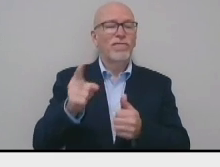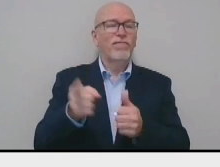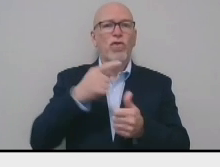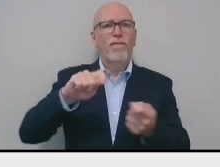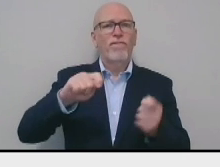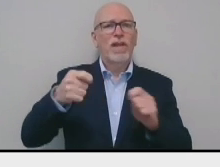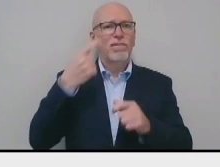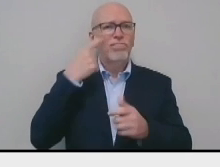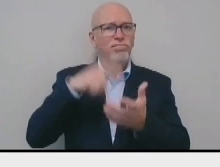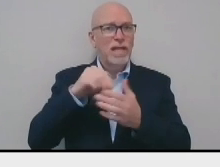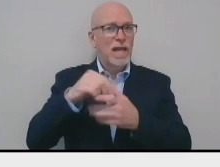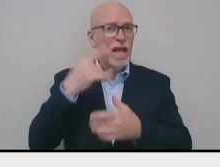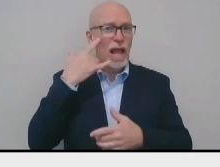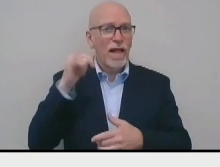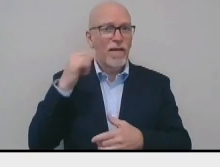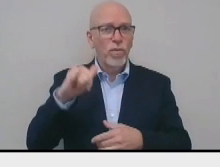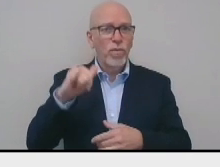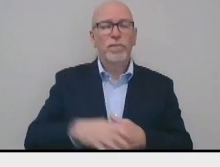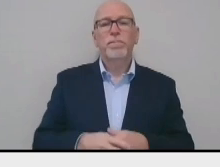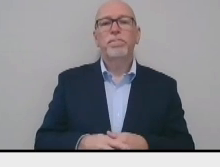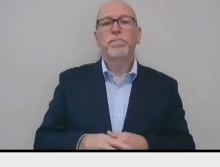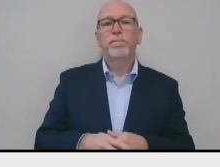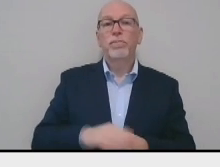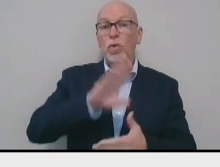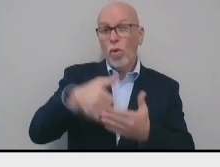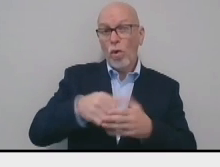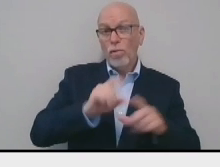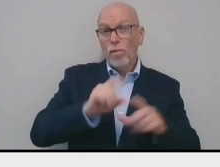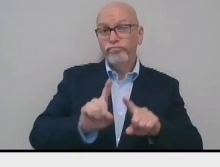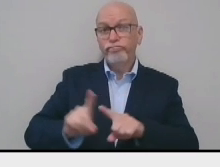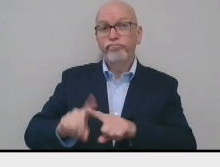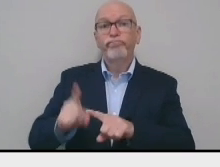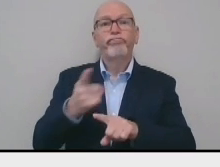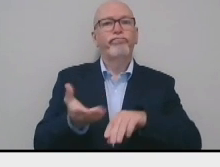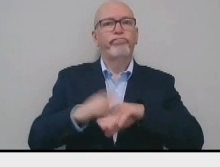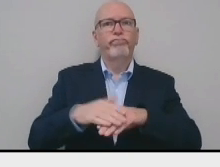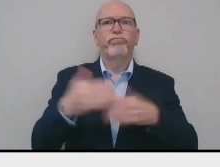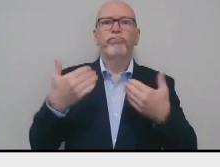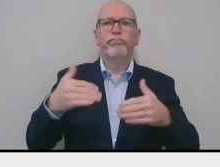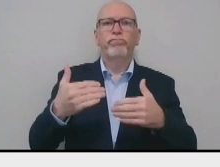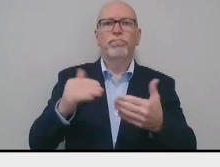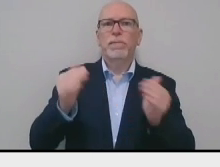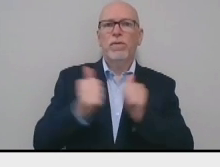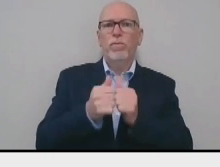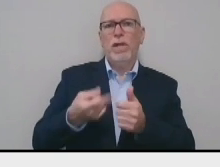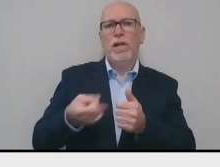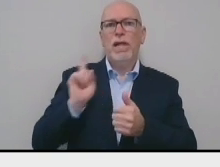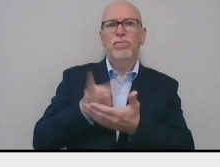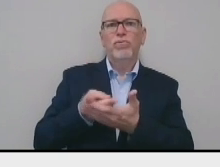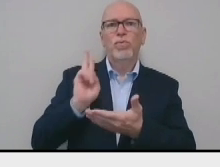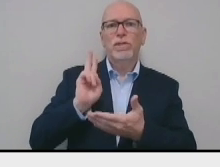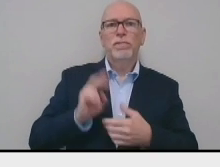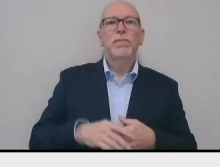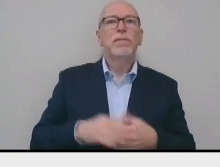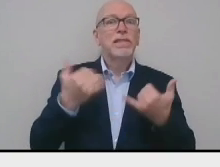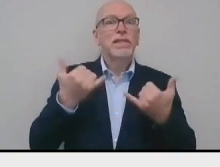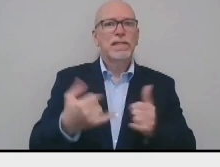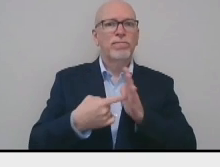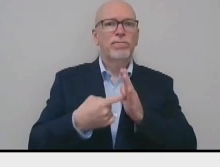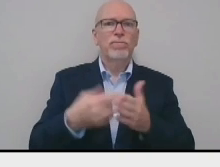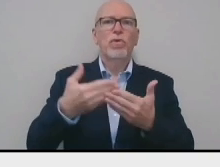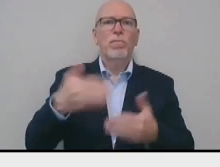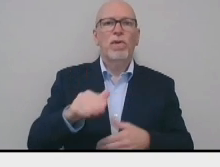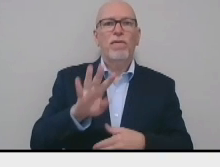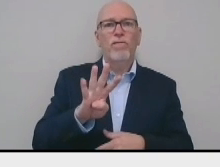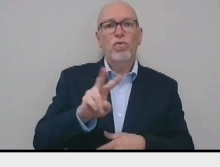in California. All of these variants have increased significantly over the past 2 weeks, and they now represent almost 42%